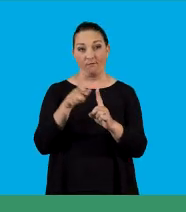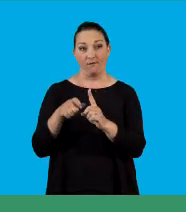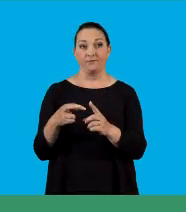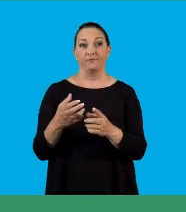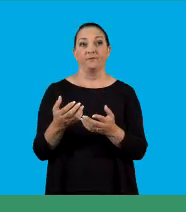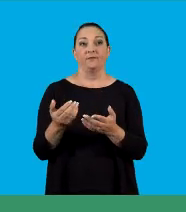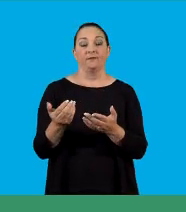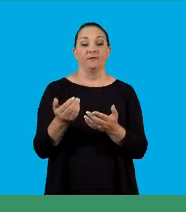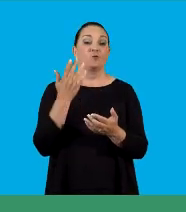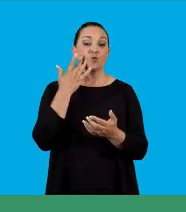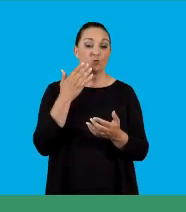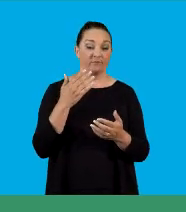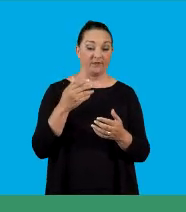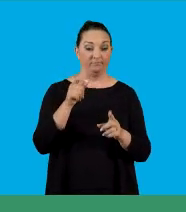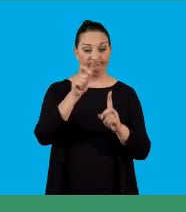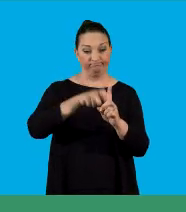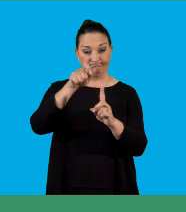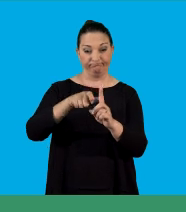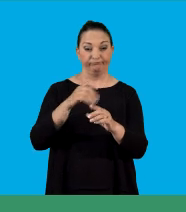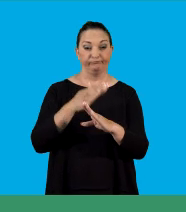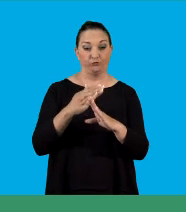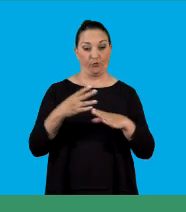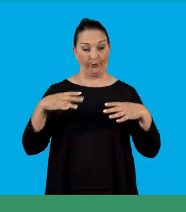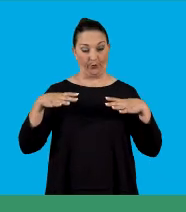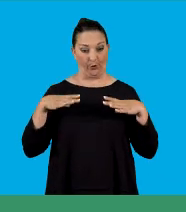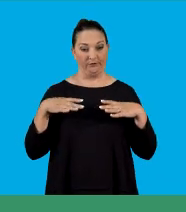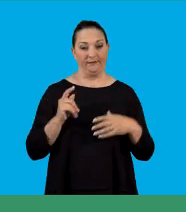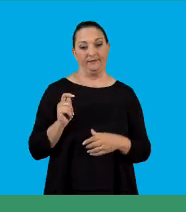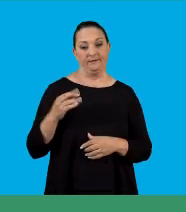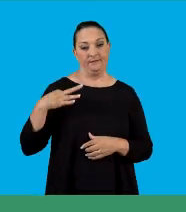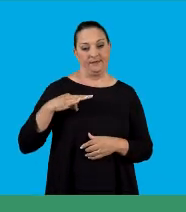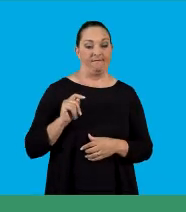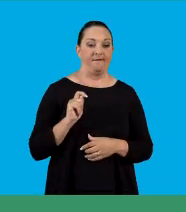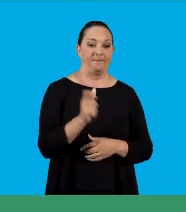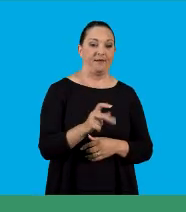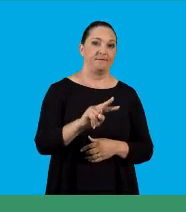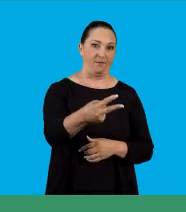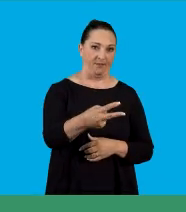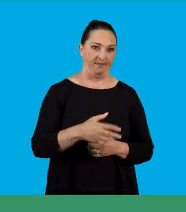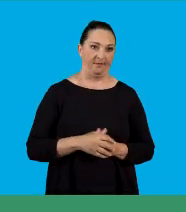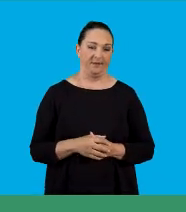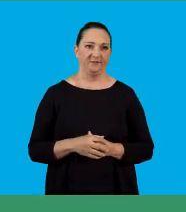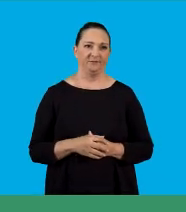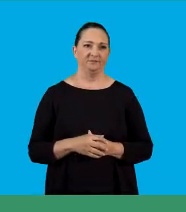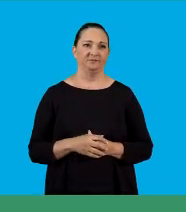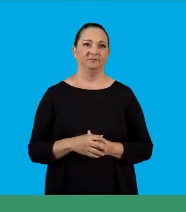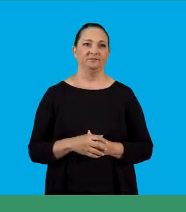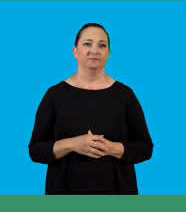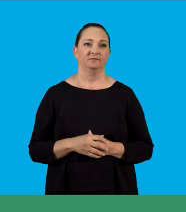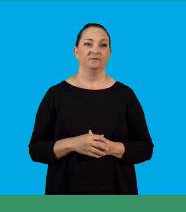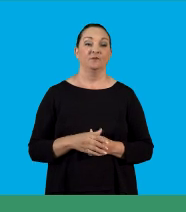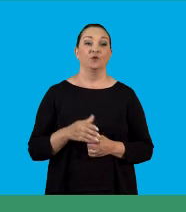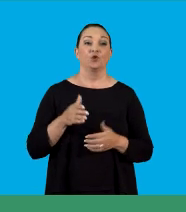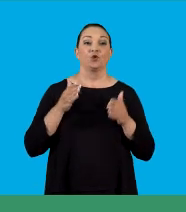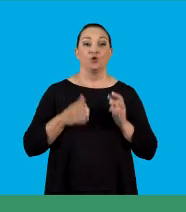receive double if they work during holidays. All right, I'm sure already this rings a bell. Human